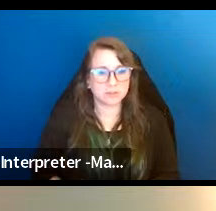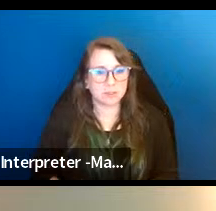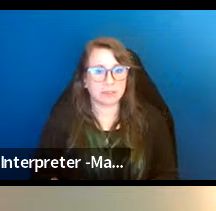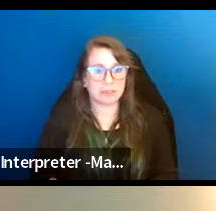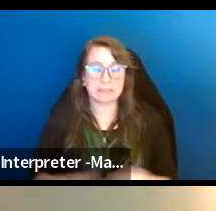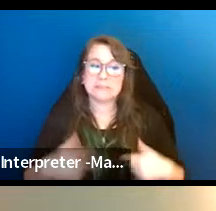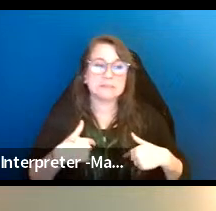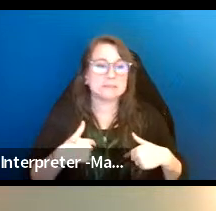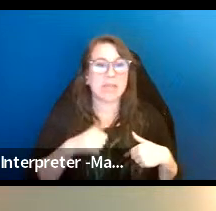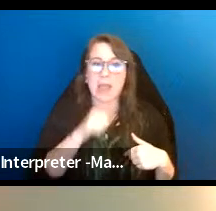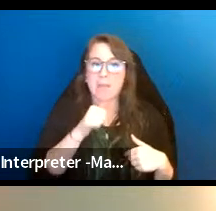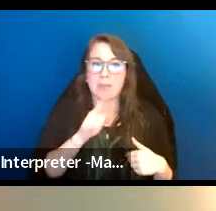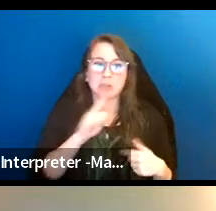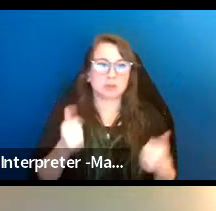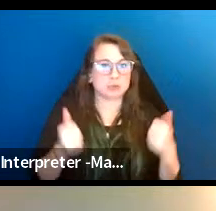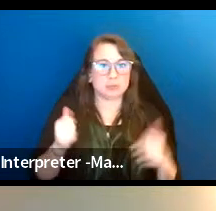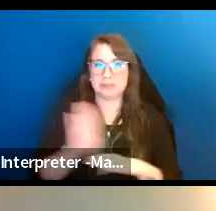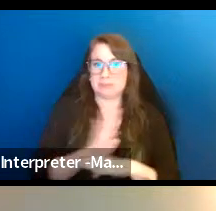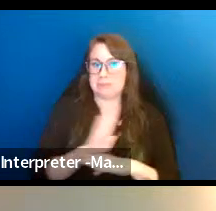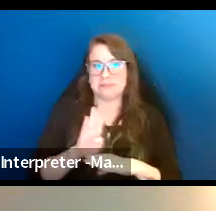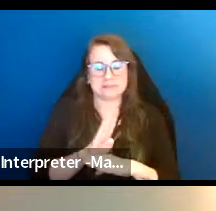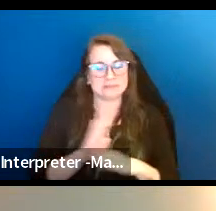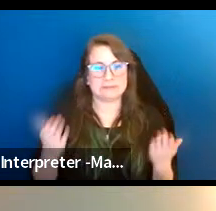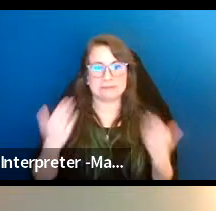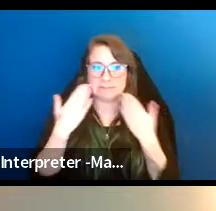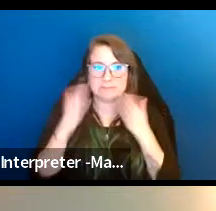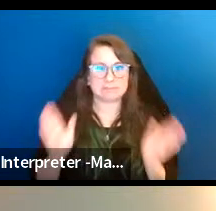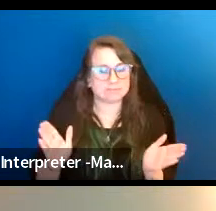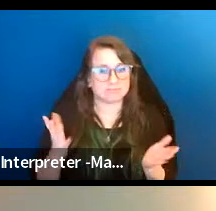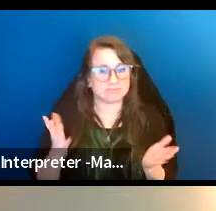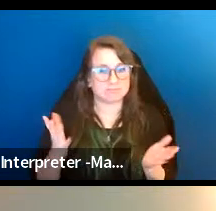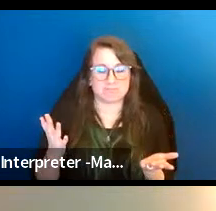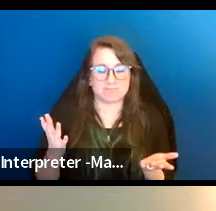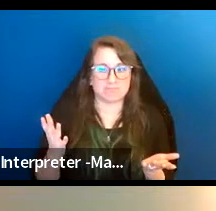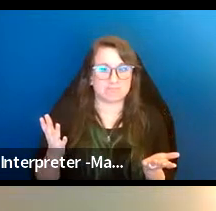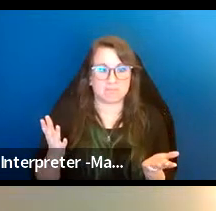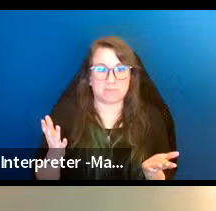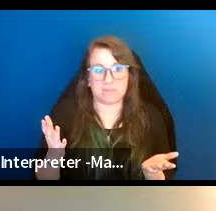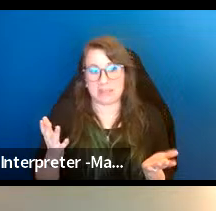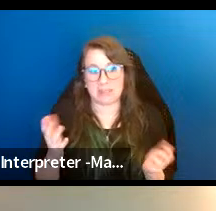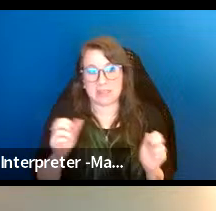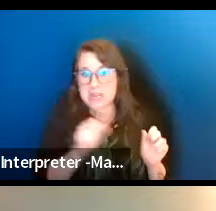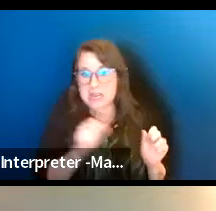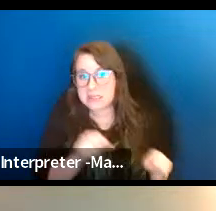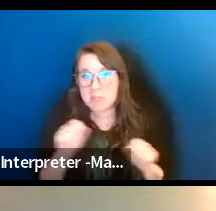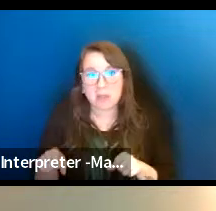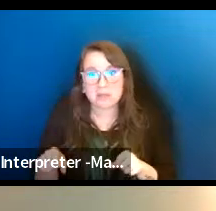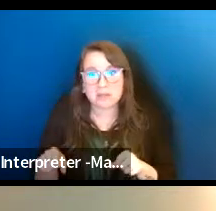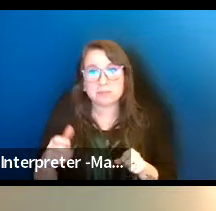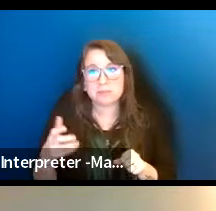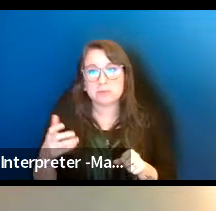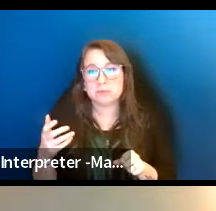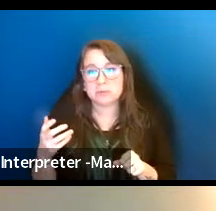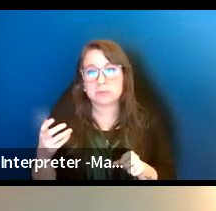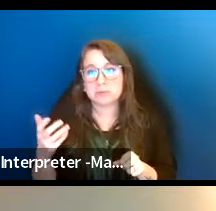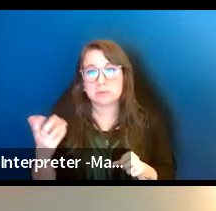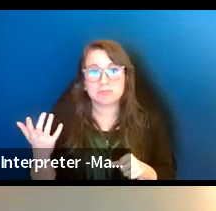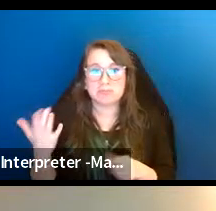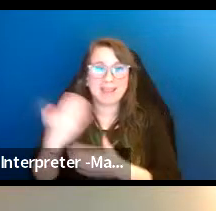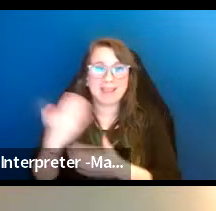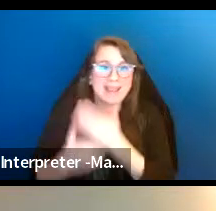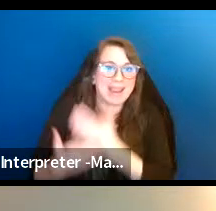sure what business he's coming from. Okay. For all I know, this he could be like, he's a